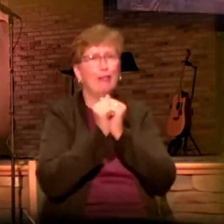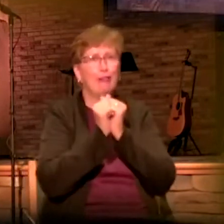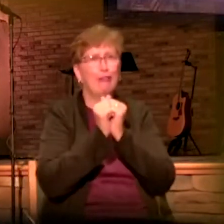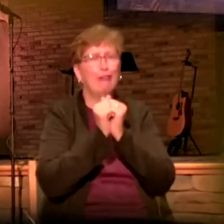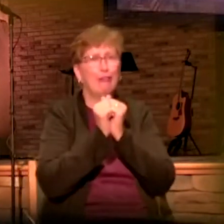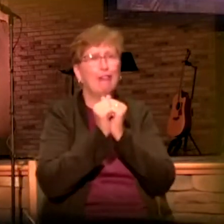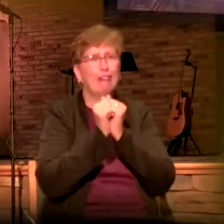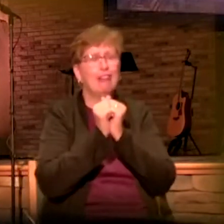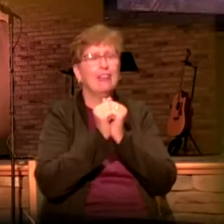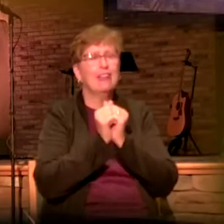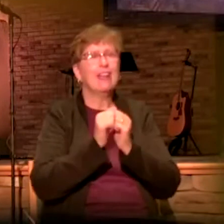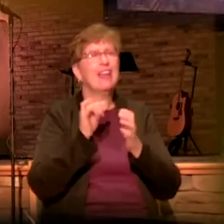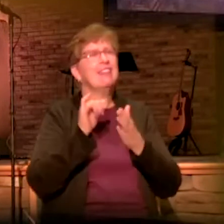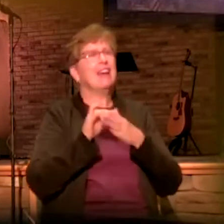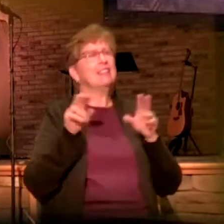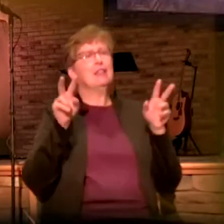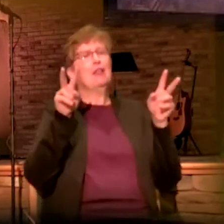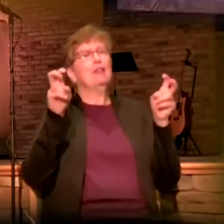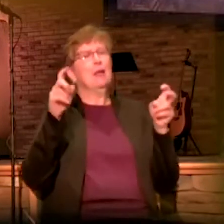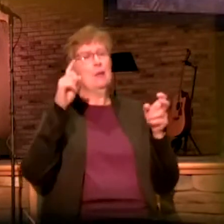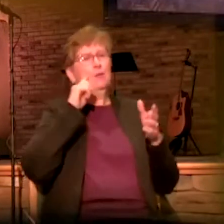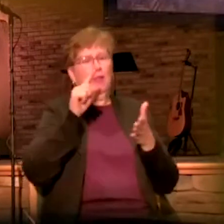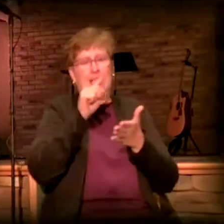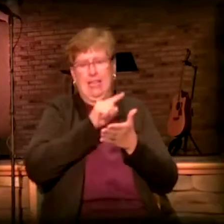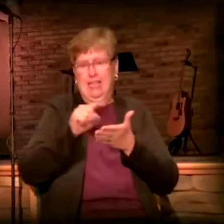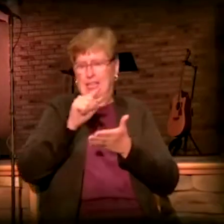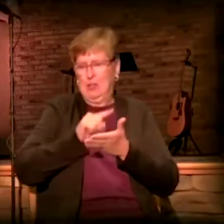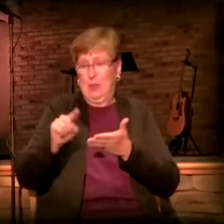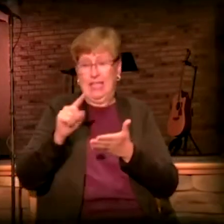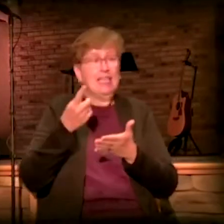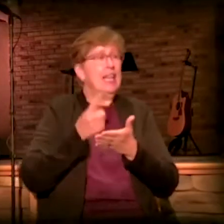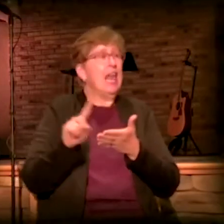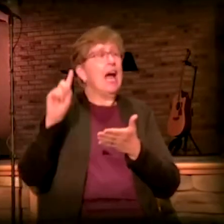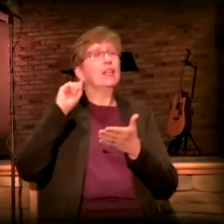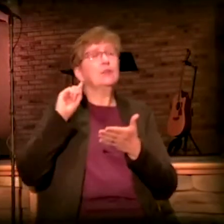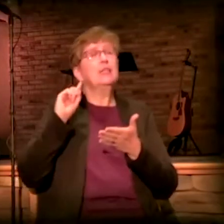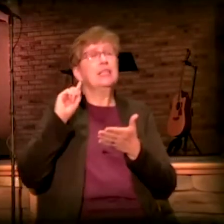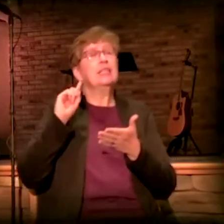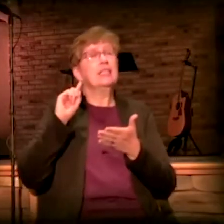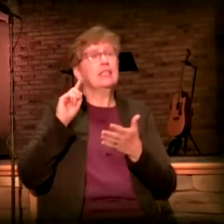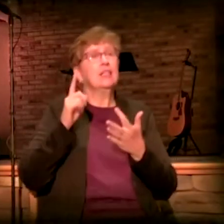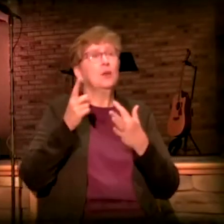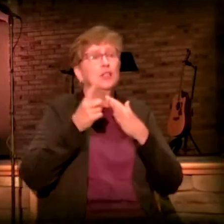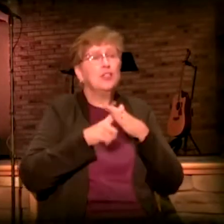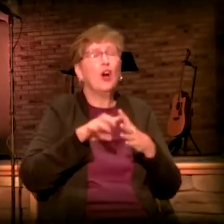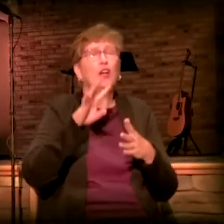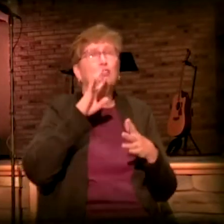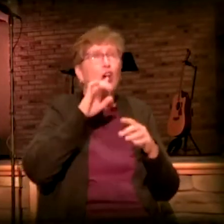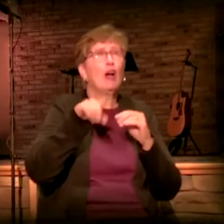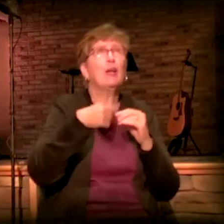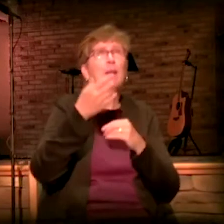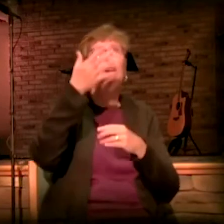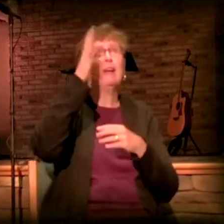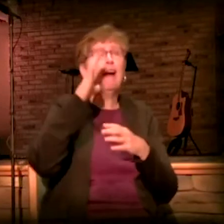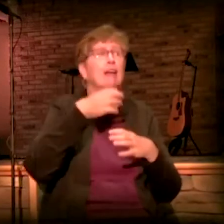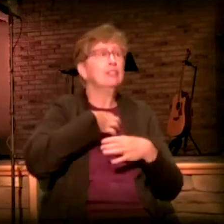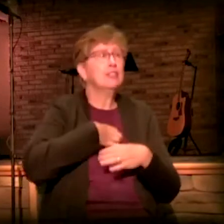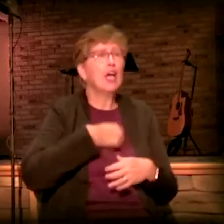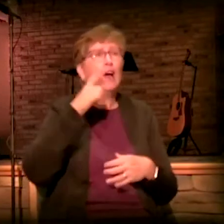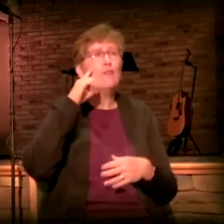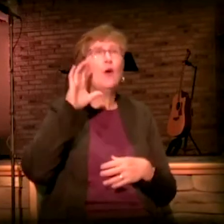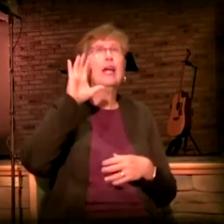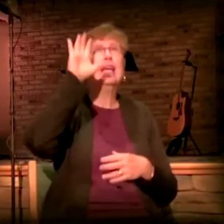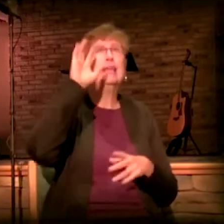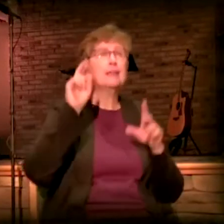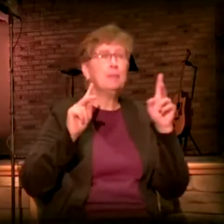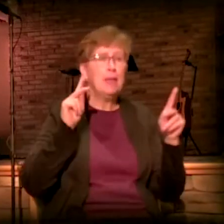That's the theme for these weeks. And last week, we began by talking about God's desire for his people to be